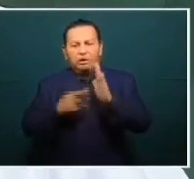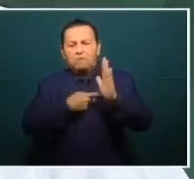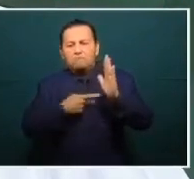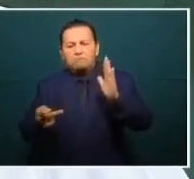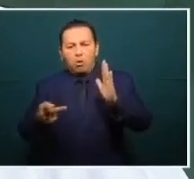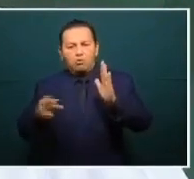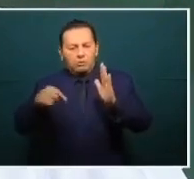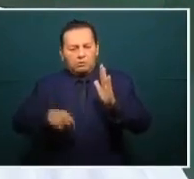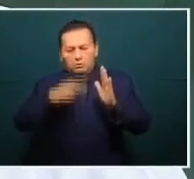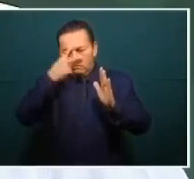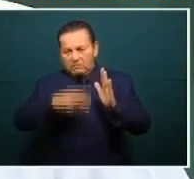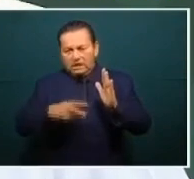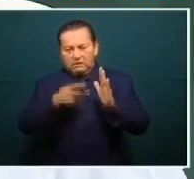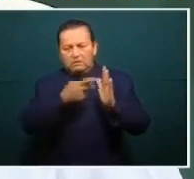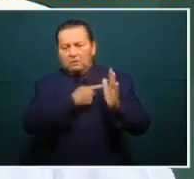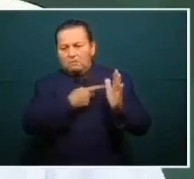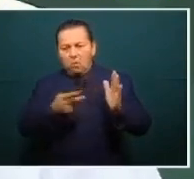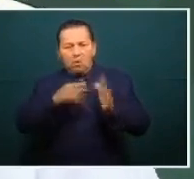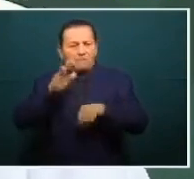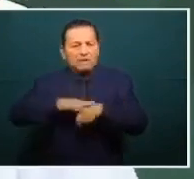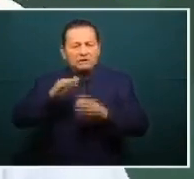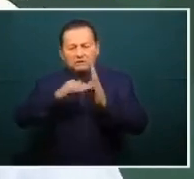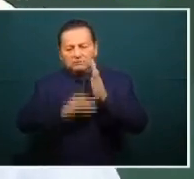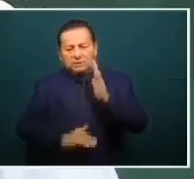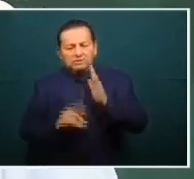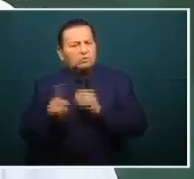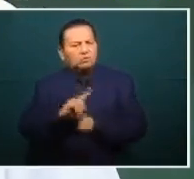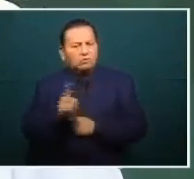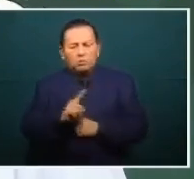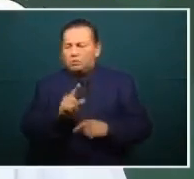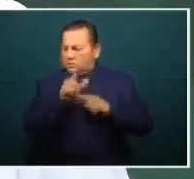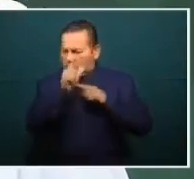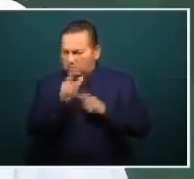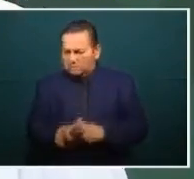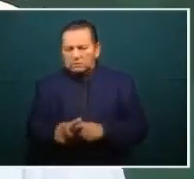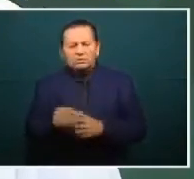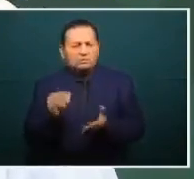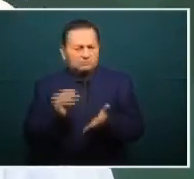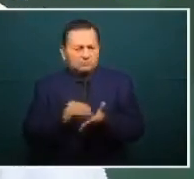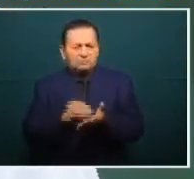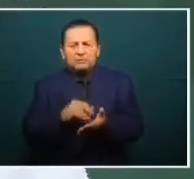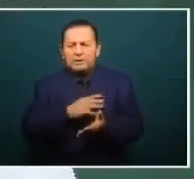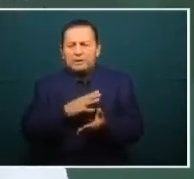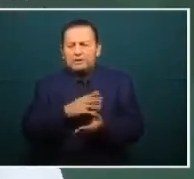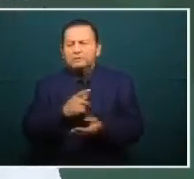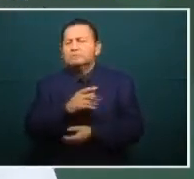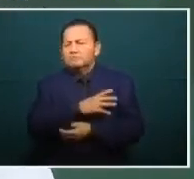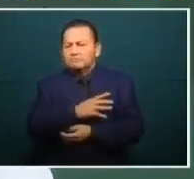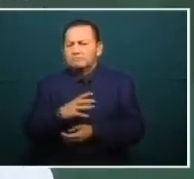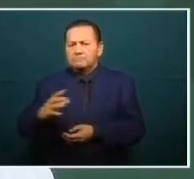so that you will not be impoverished more for our people.